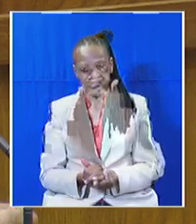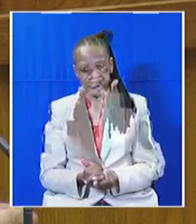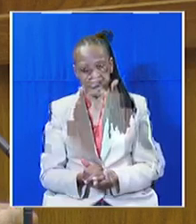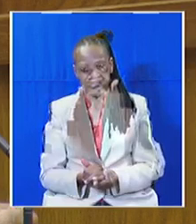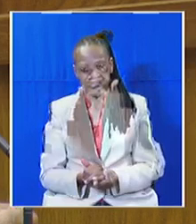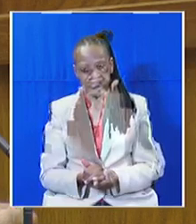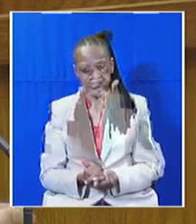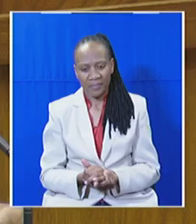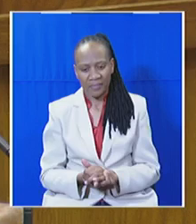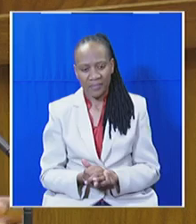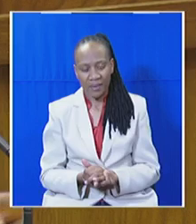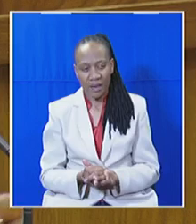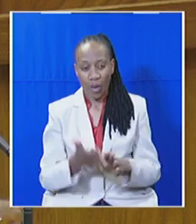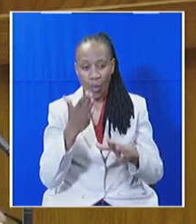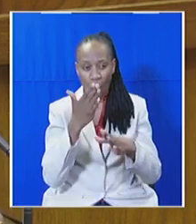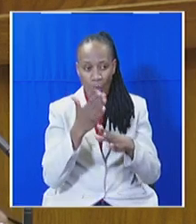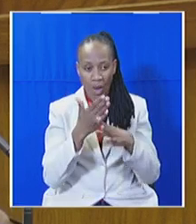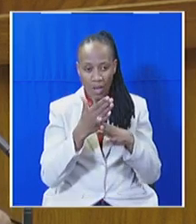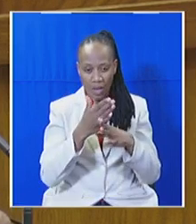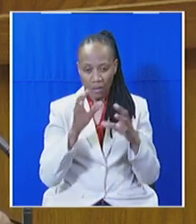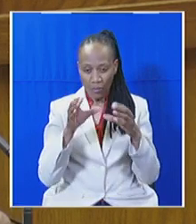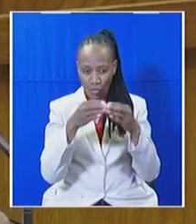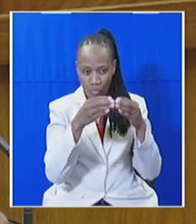stabilizing the labor market,